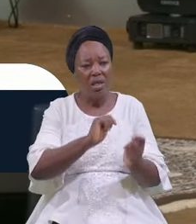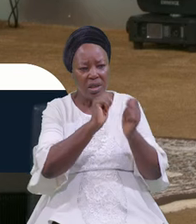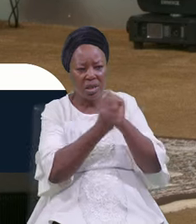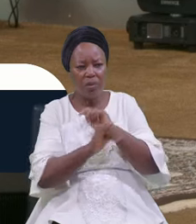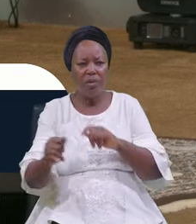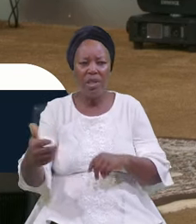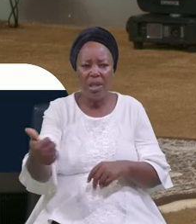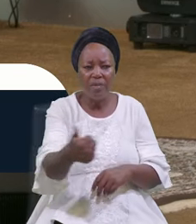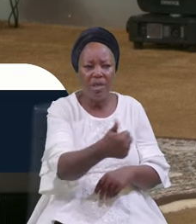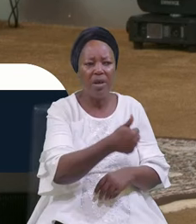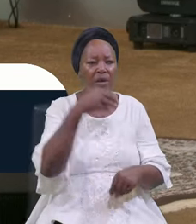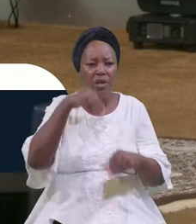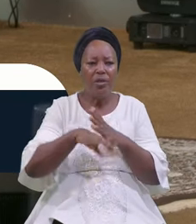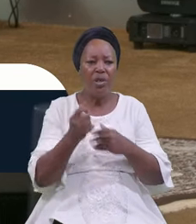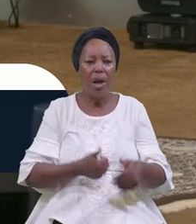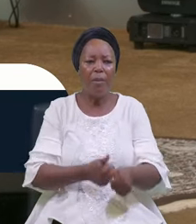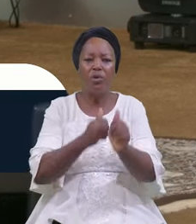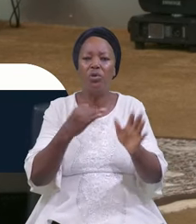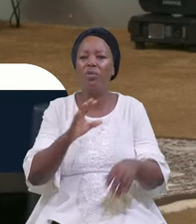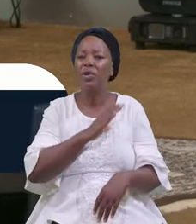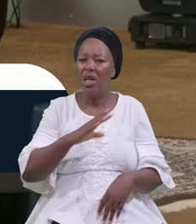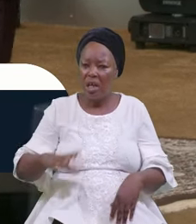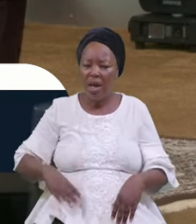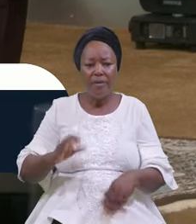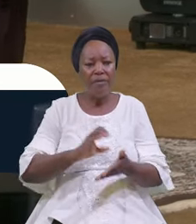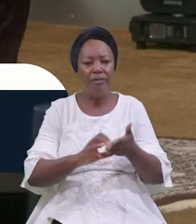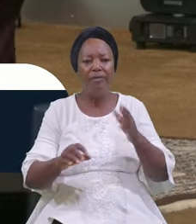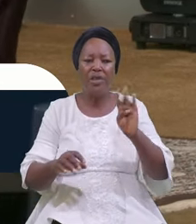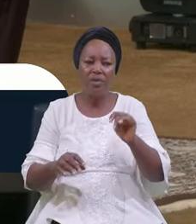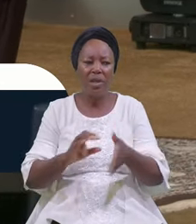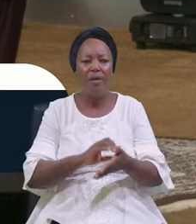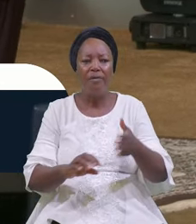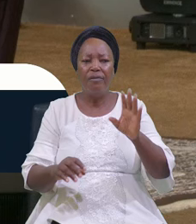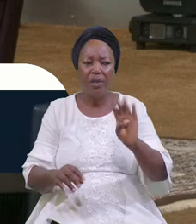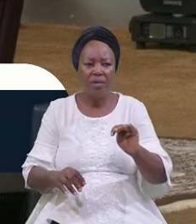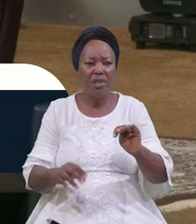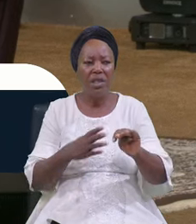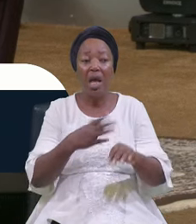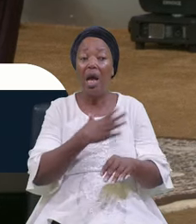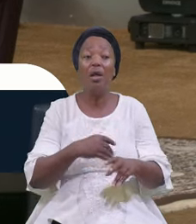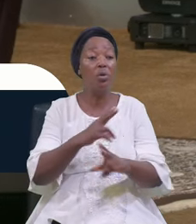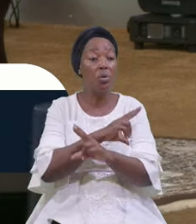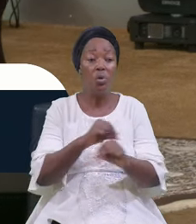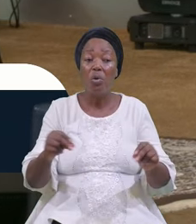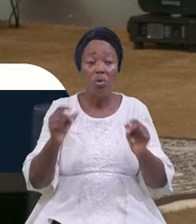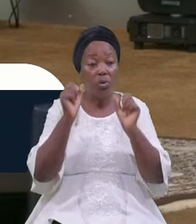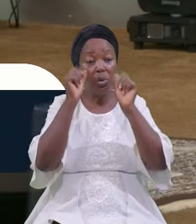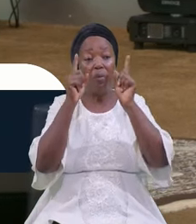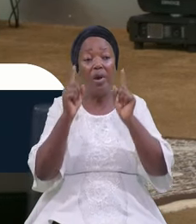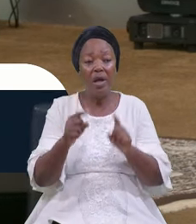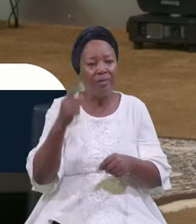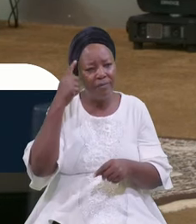themselves into the apostles of Christ. In verse 14, it says, and no marvel,